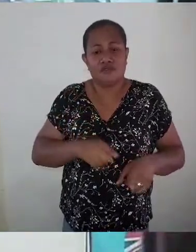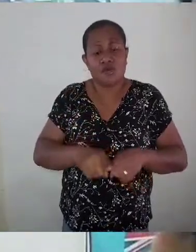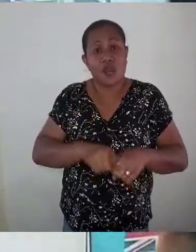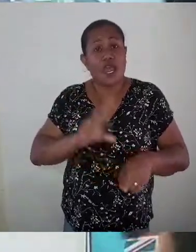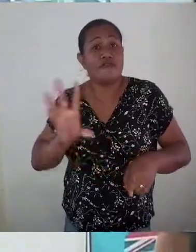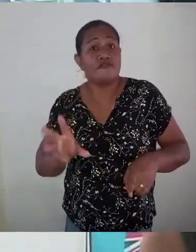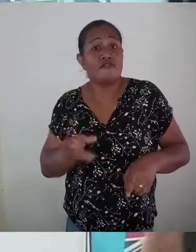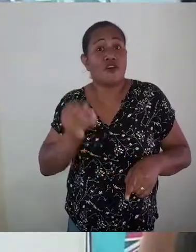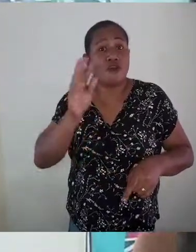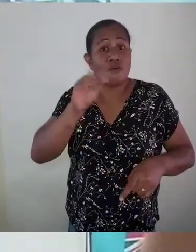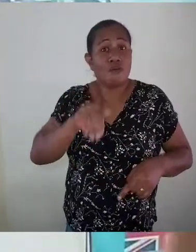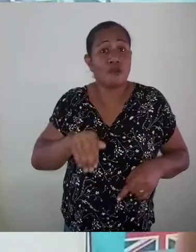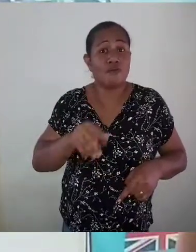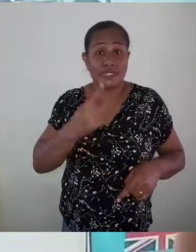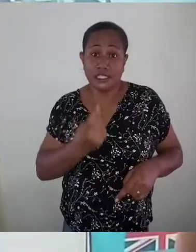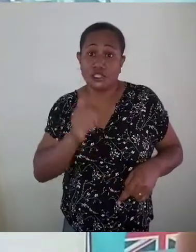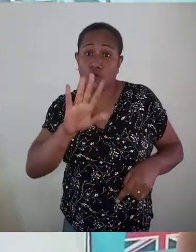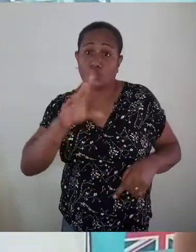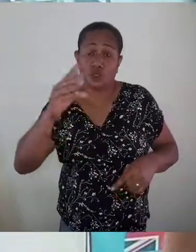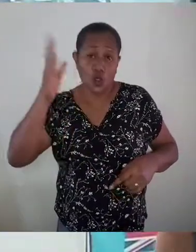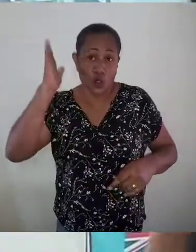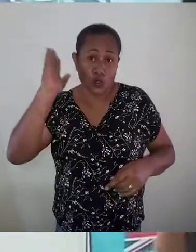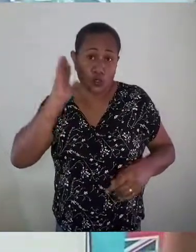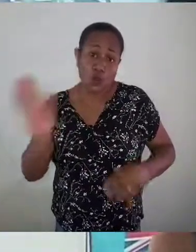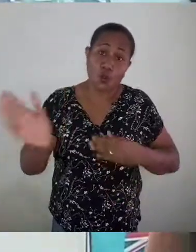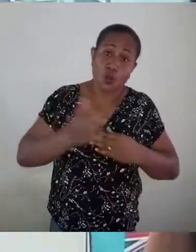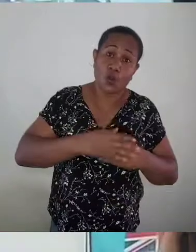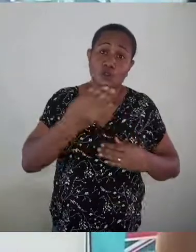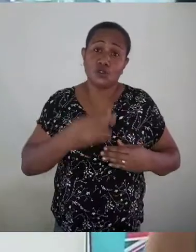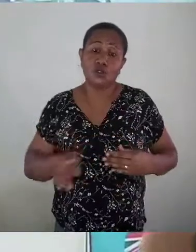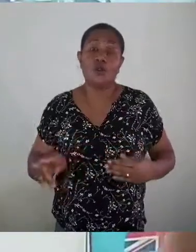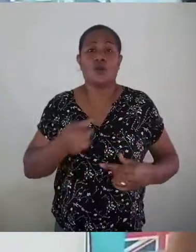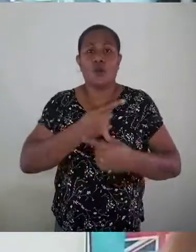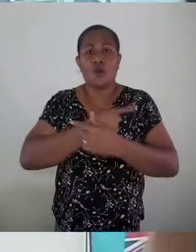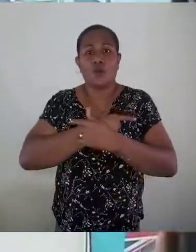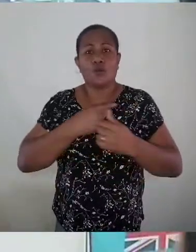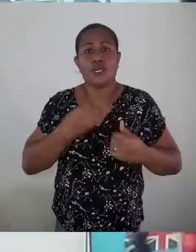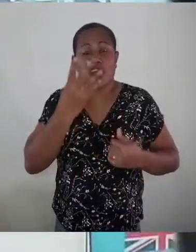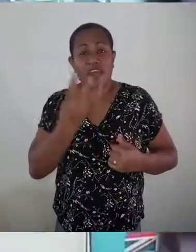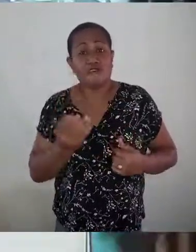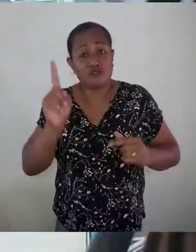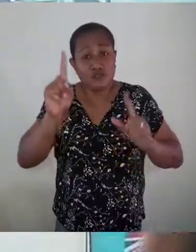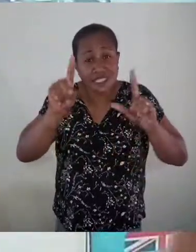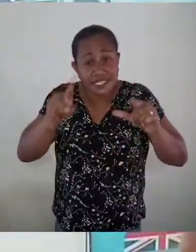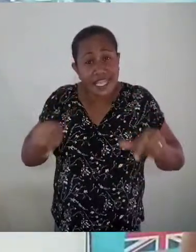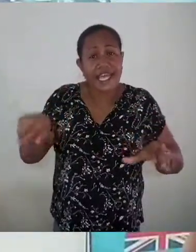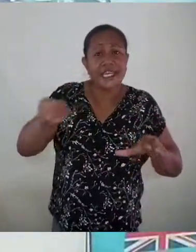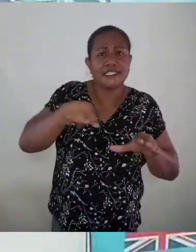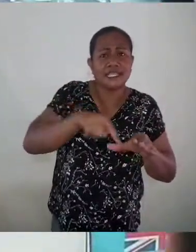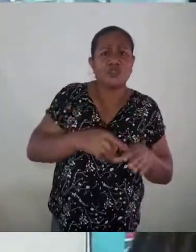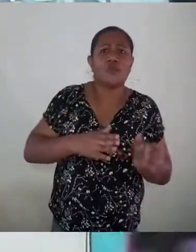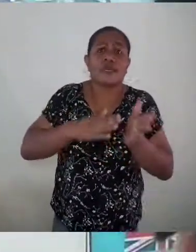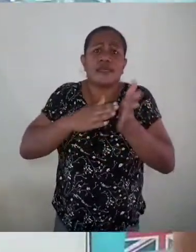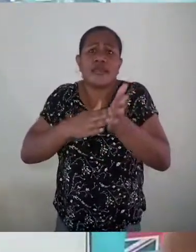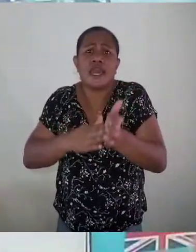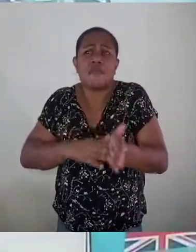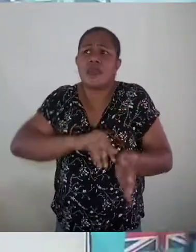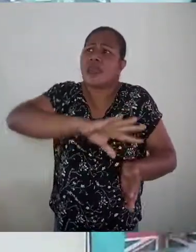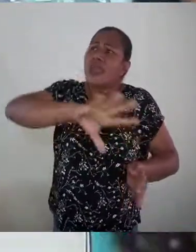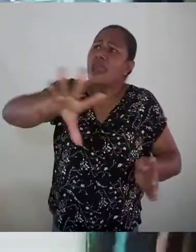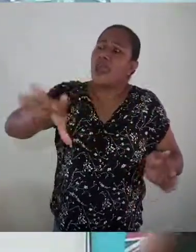your school closed too? We have to stay inside so we can help everybody be